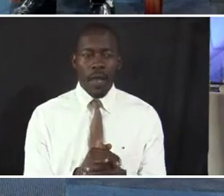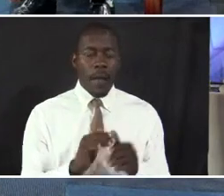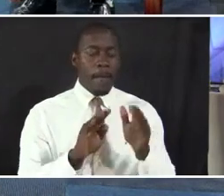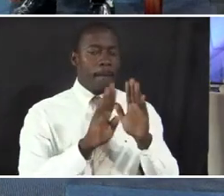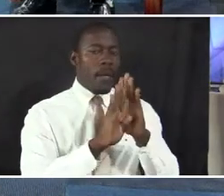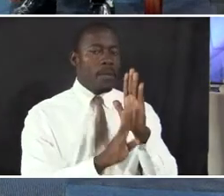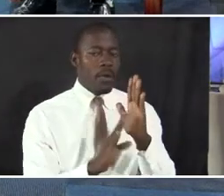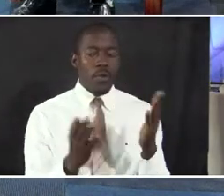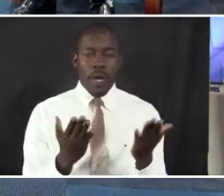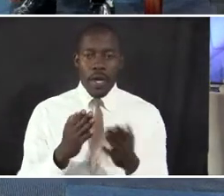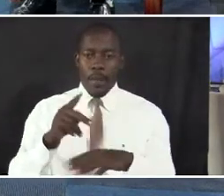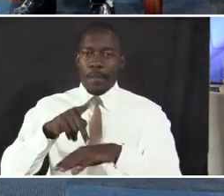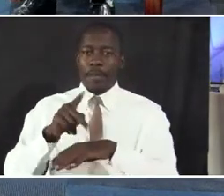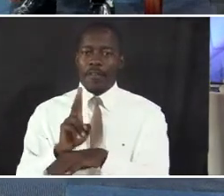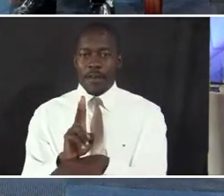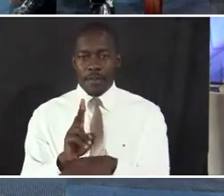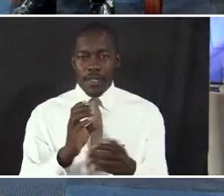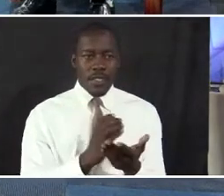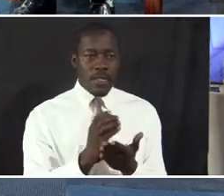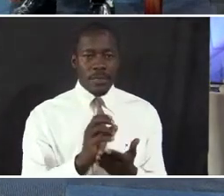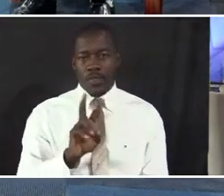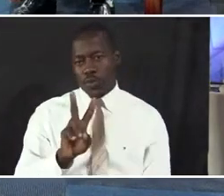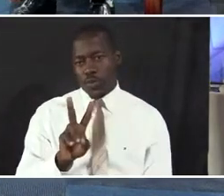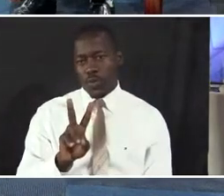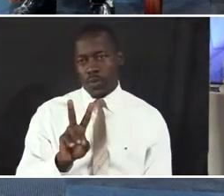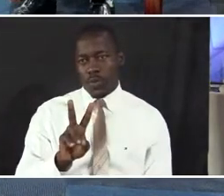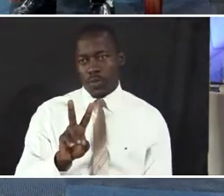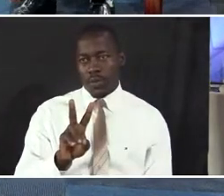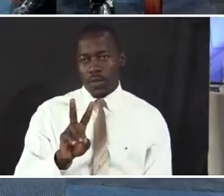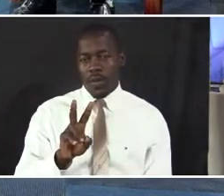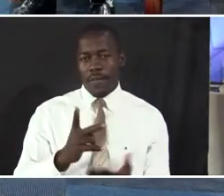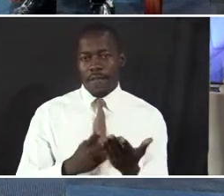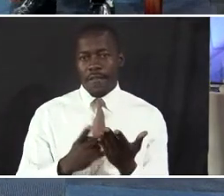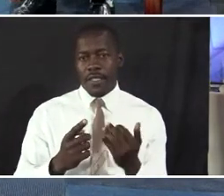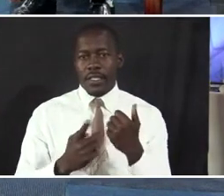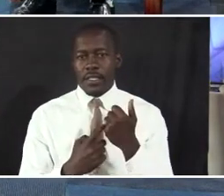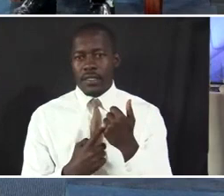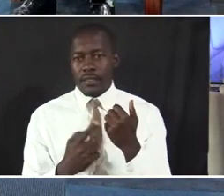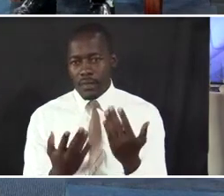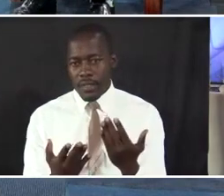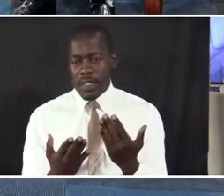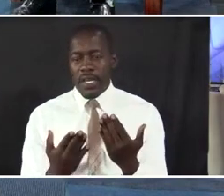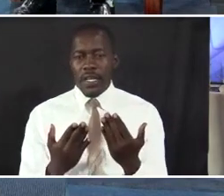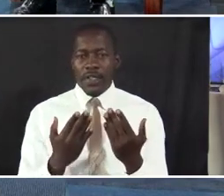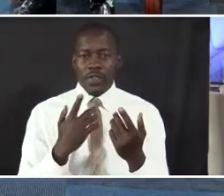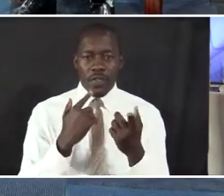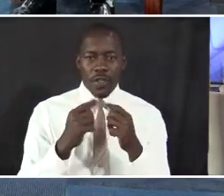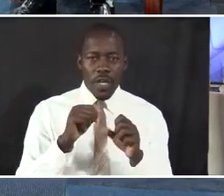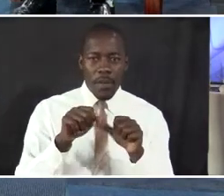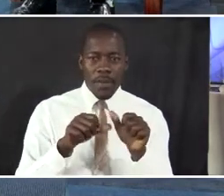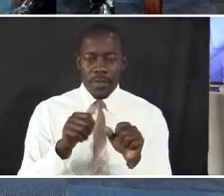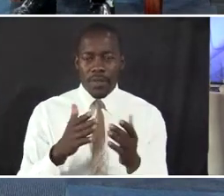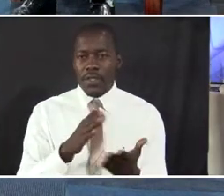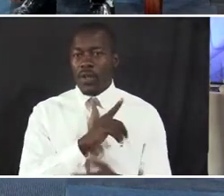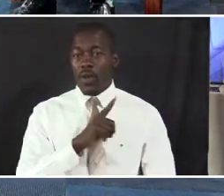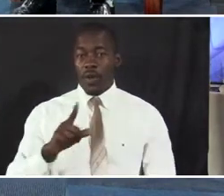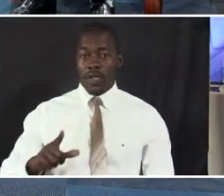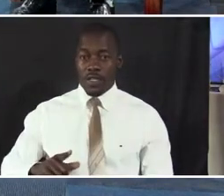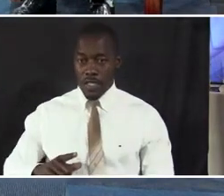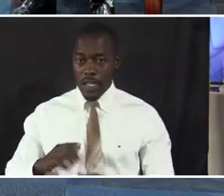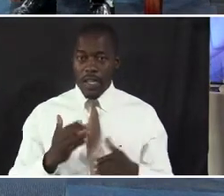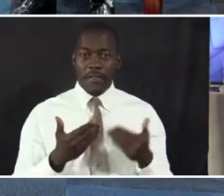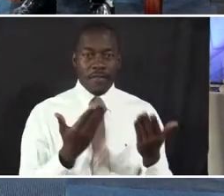of Proverbs, chapter 2, verse 6, it acknowledges that for the Lord gives